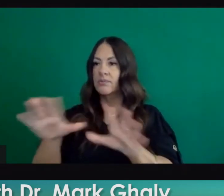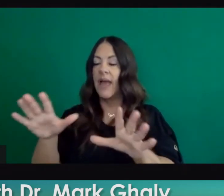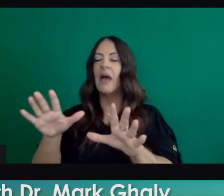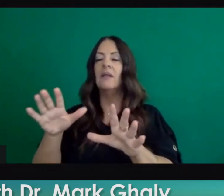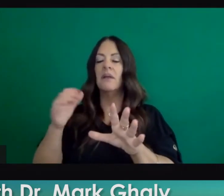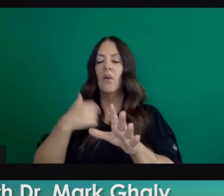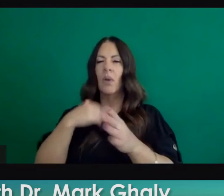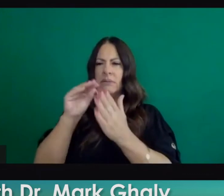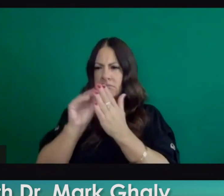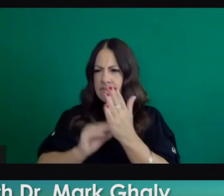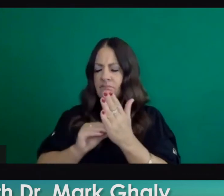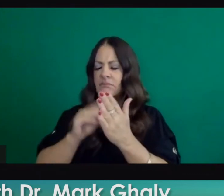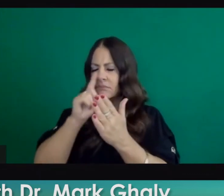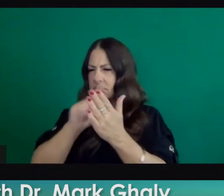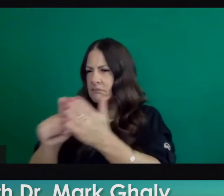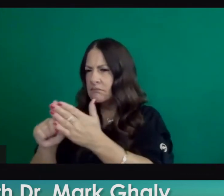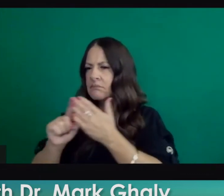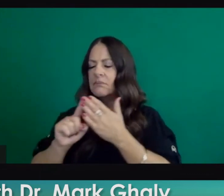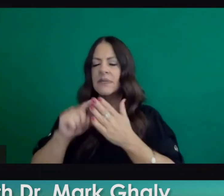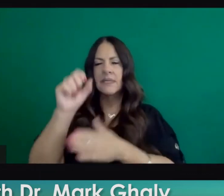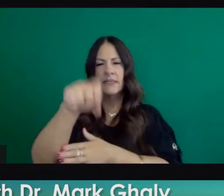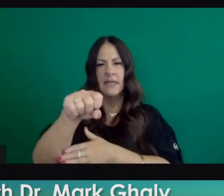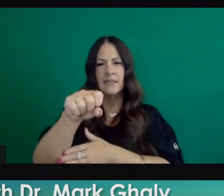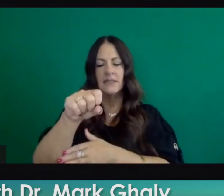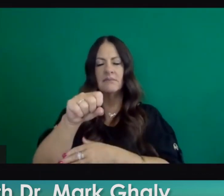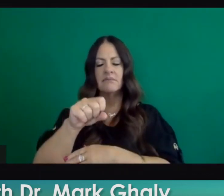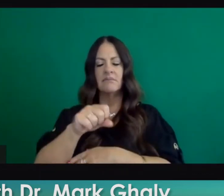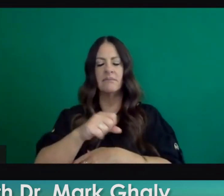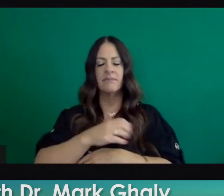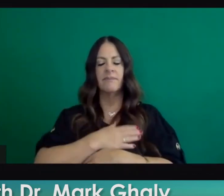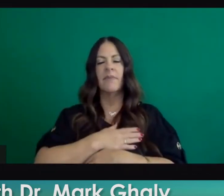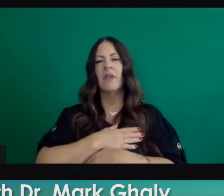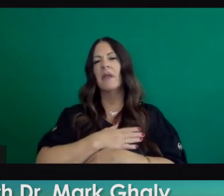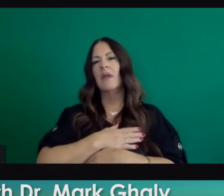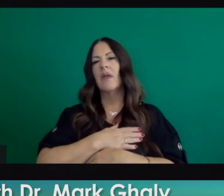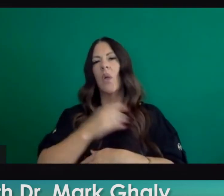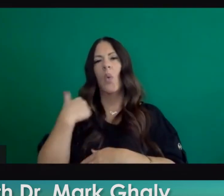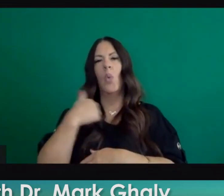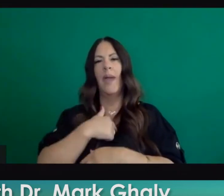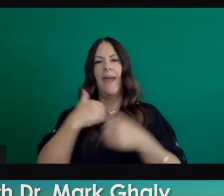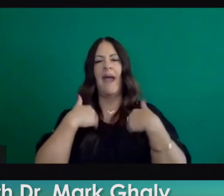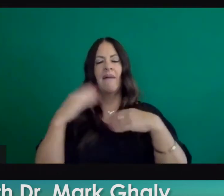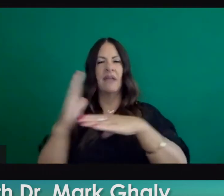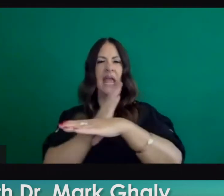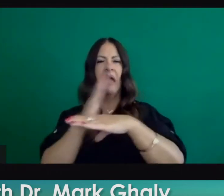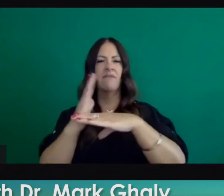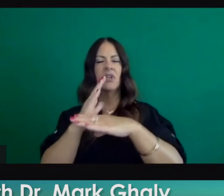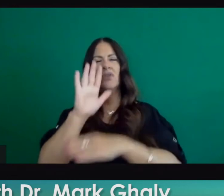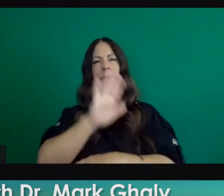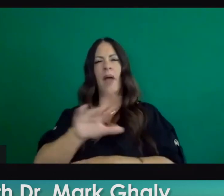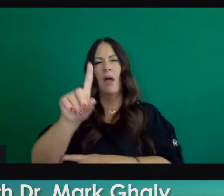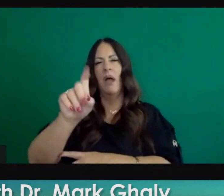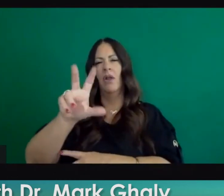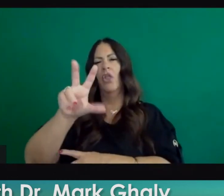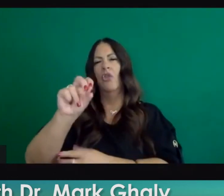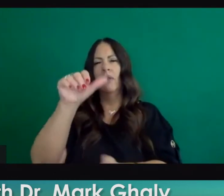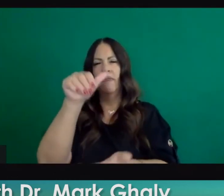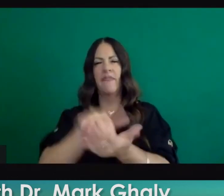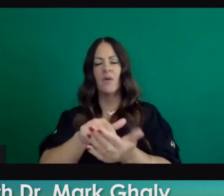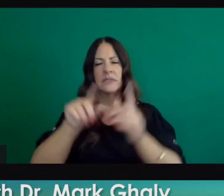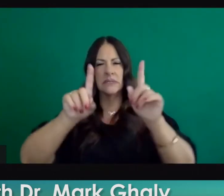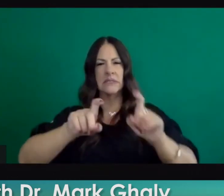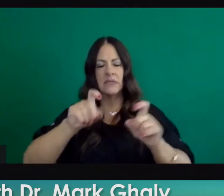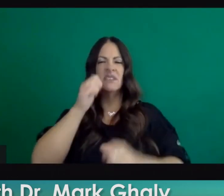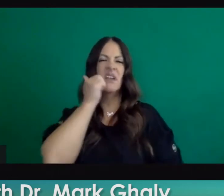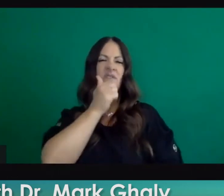on one of the first slides showing our testing number, that as we approach an average of 130,000 tests a day, we're